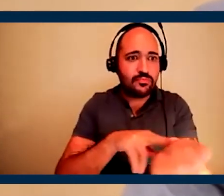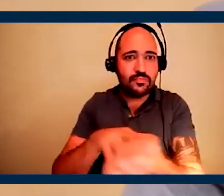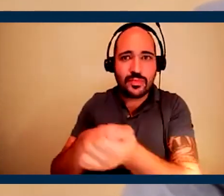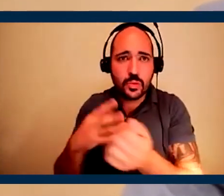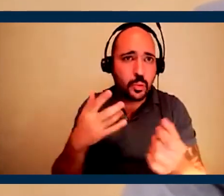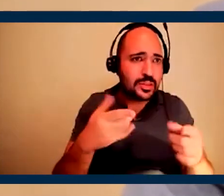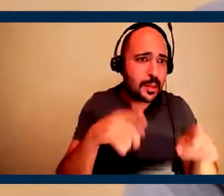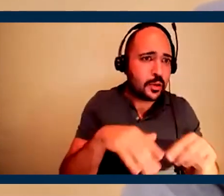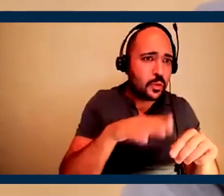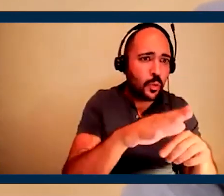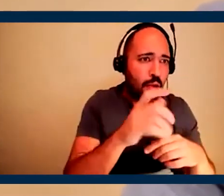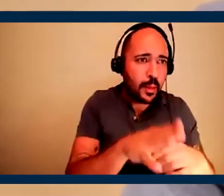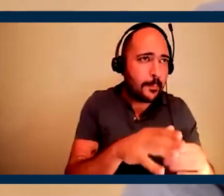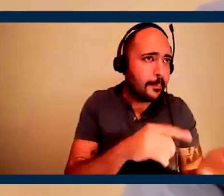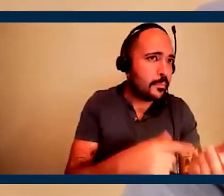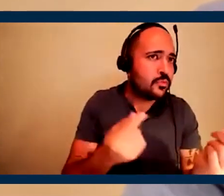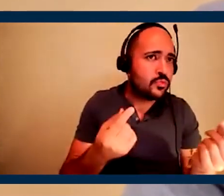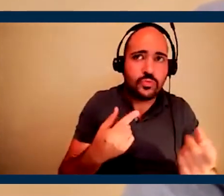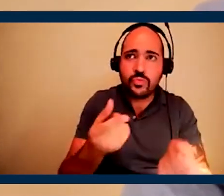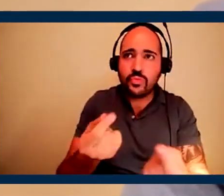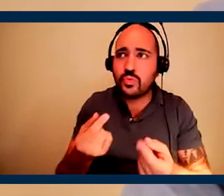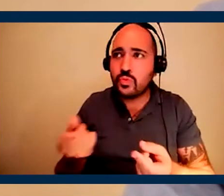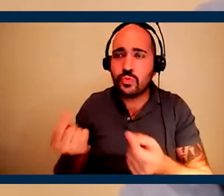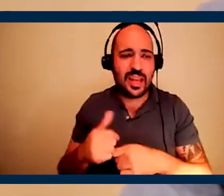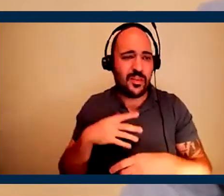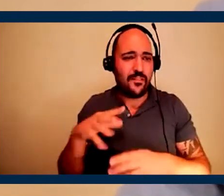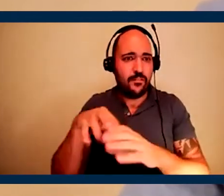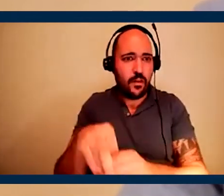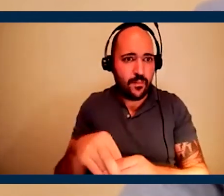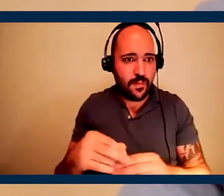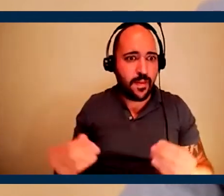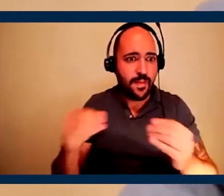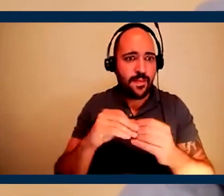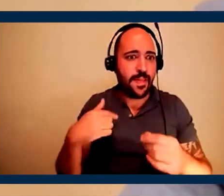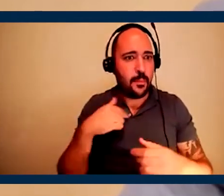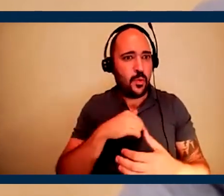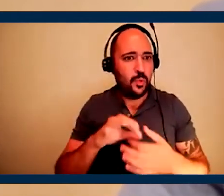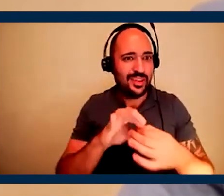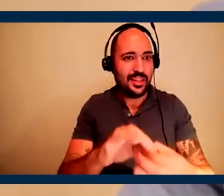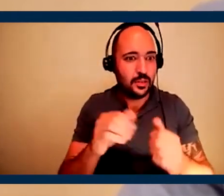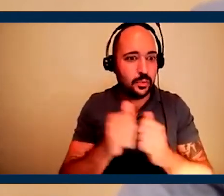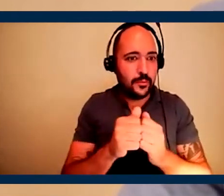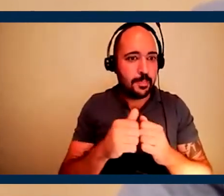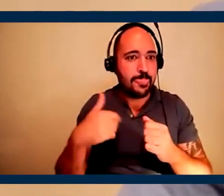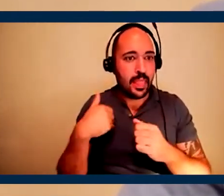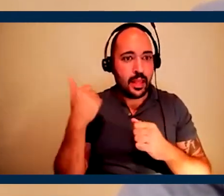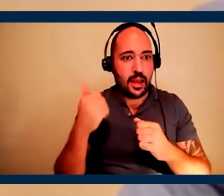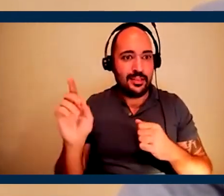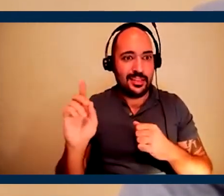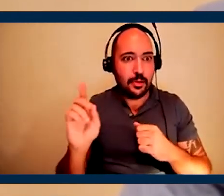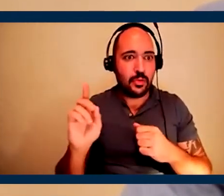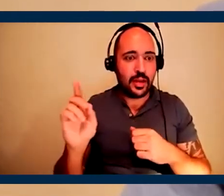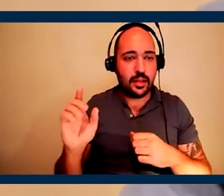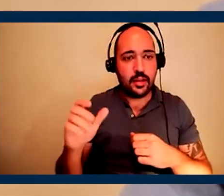your club that we can make sure that we're involved in? So the more that we're connected with young Democratic